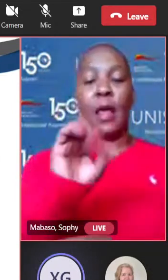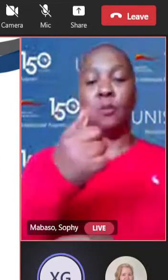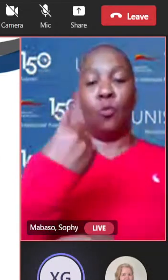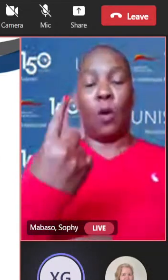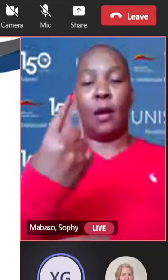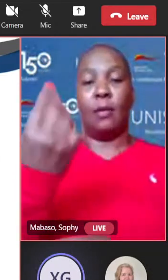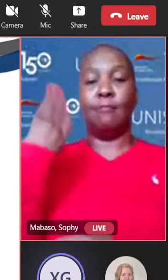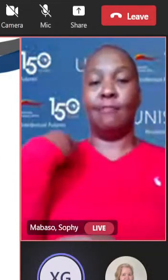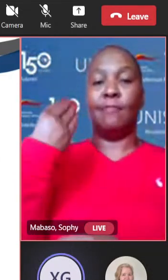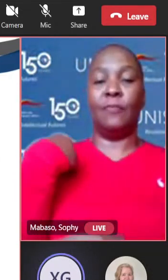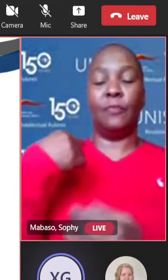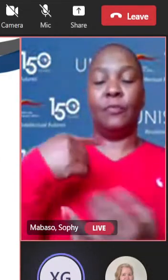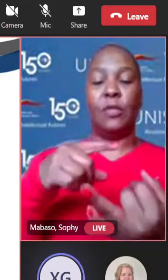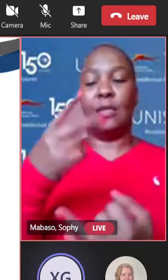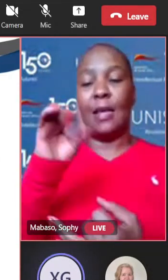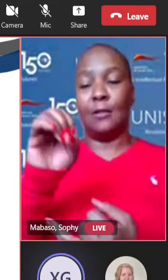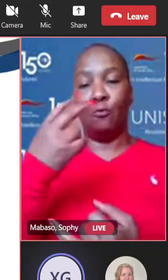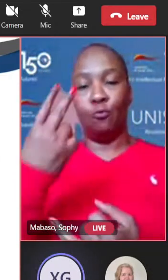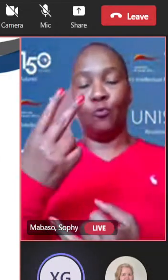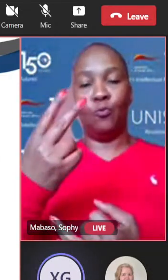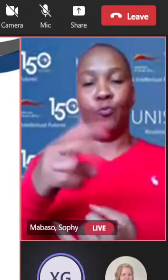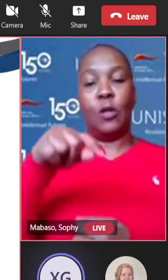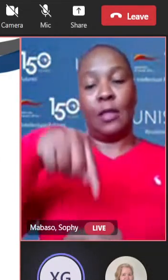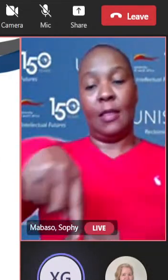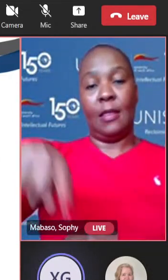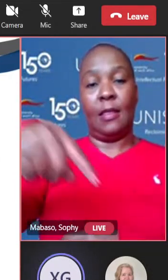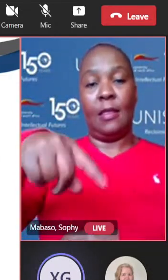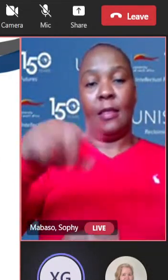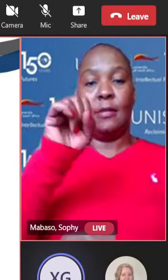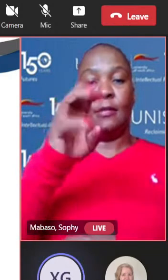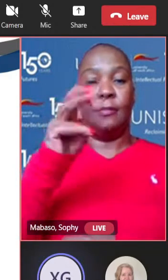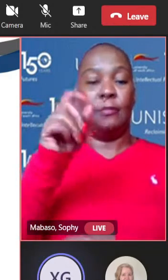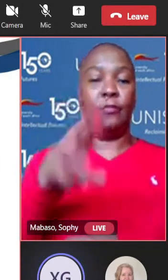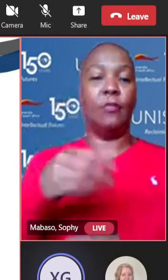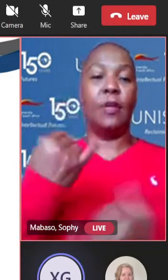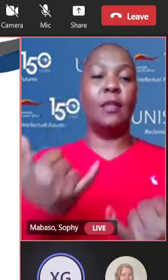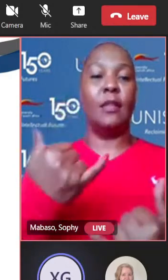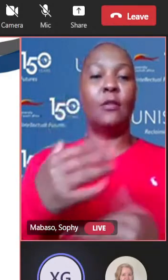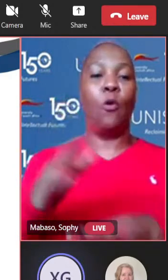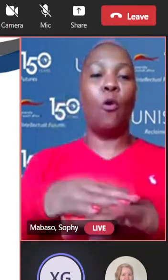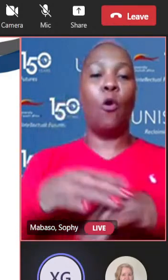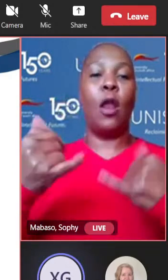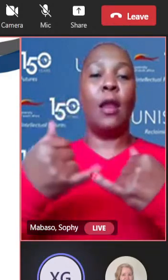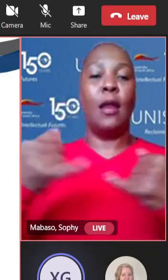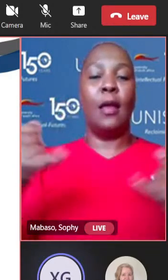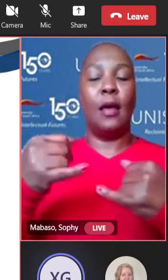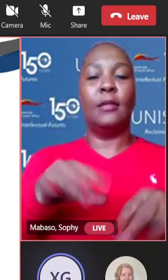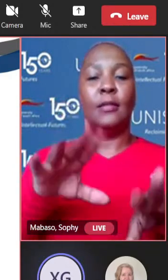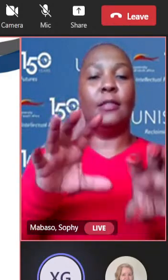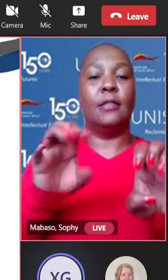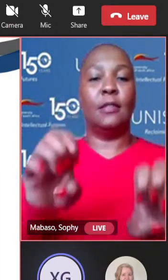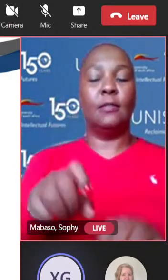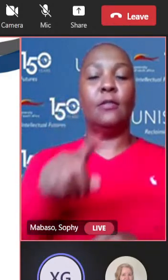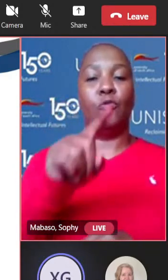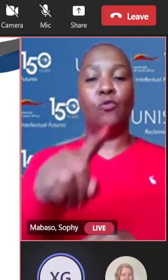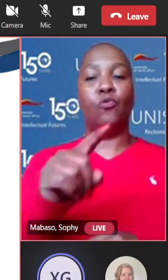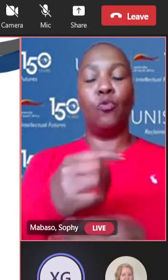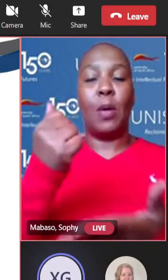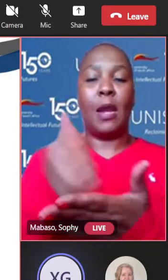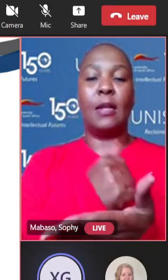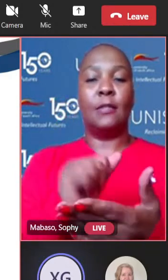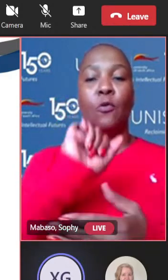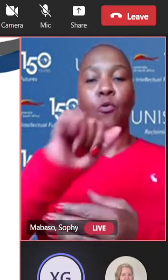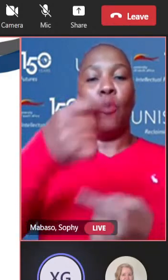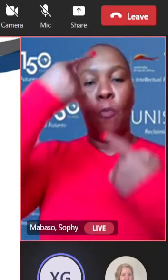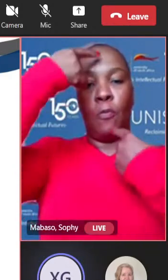And what is also very important now that we do our exams online is for students to register their profile or put up